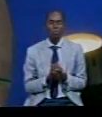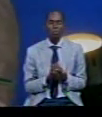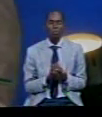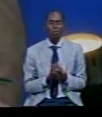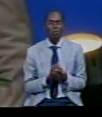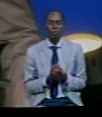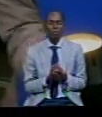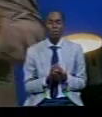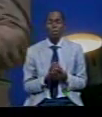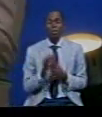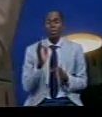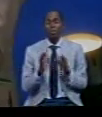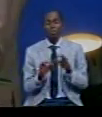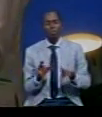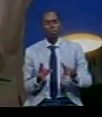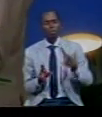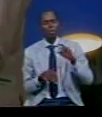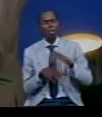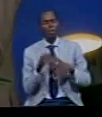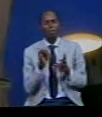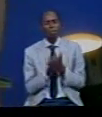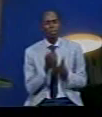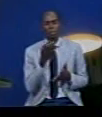And if we discover that there's still something there,